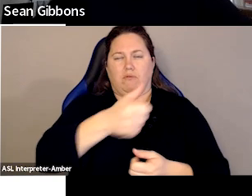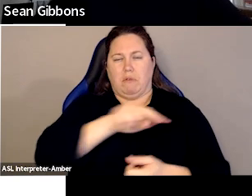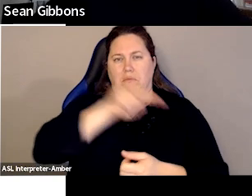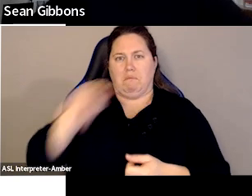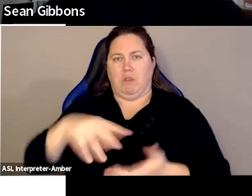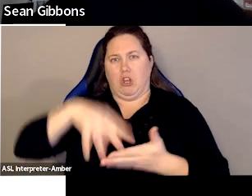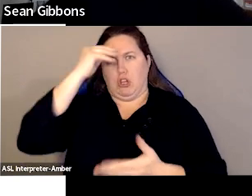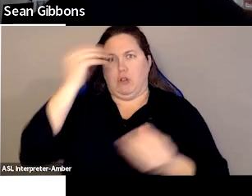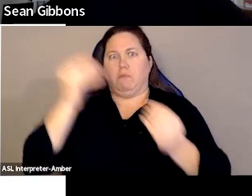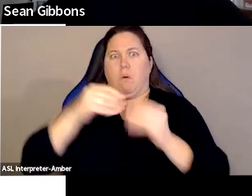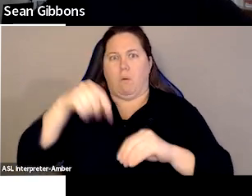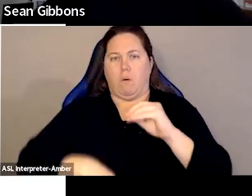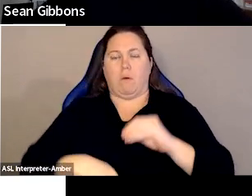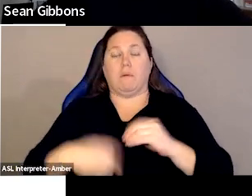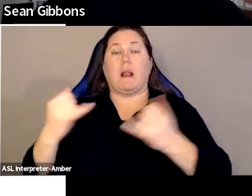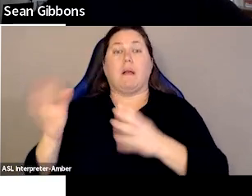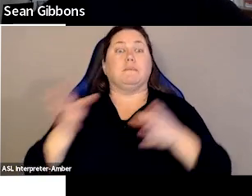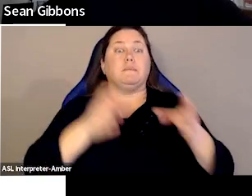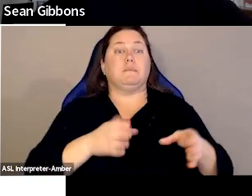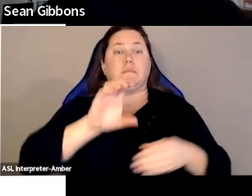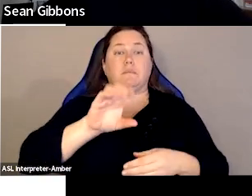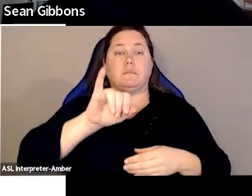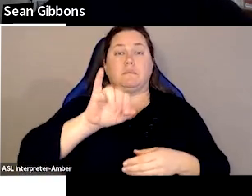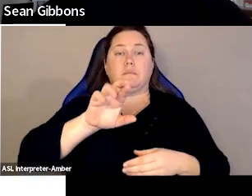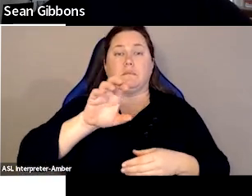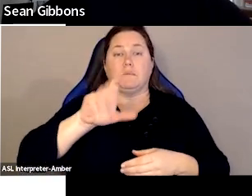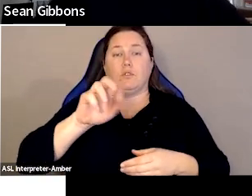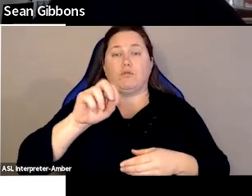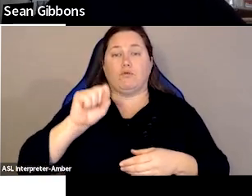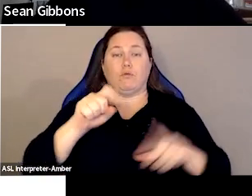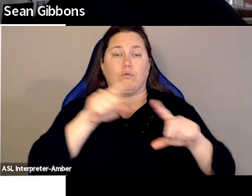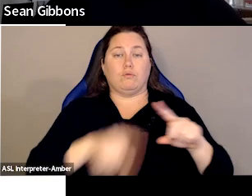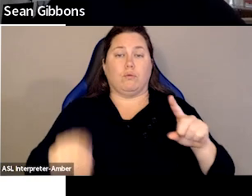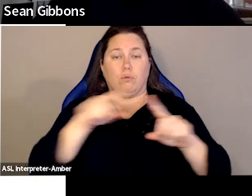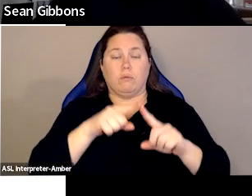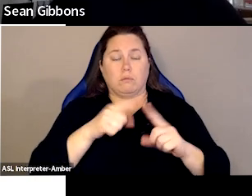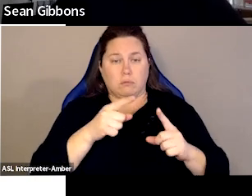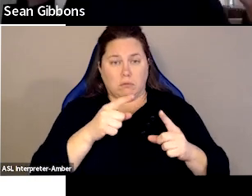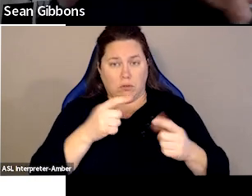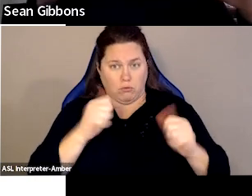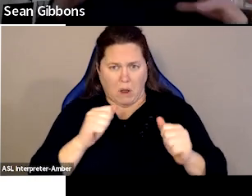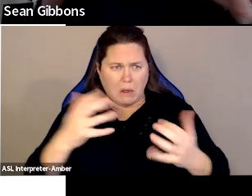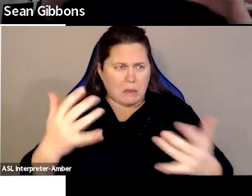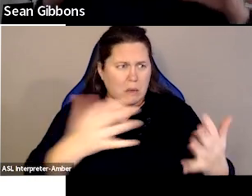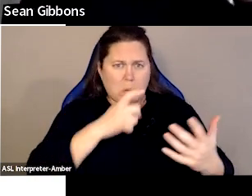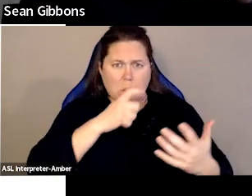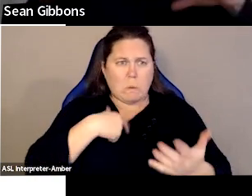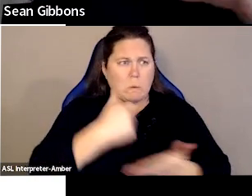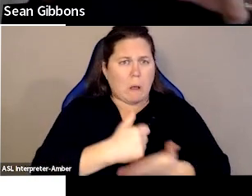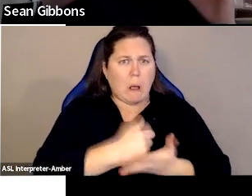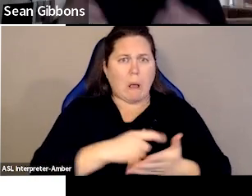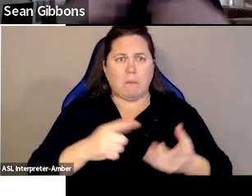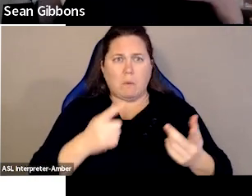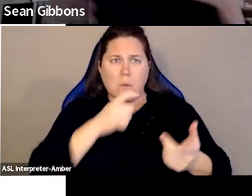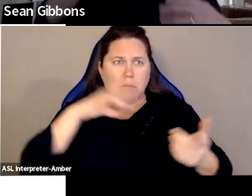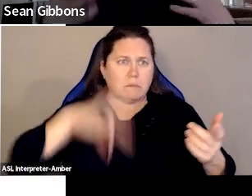idea being the network's gotten pretty big over the last few years. And in order to find folks who might be most helpful and useful to you, we want to organize ourselves in slightly